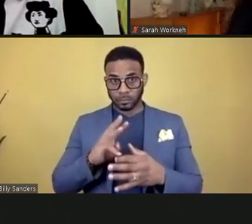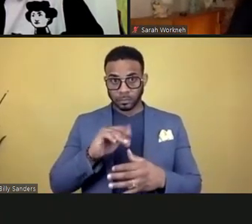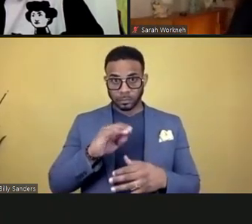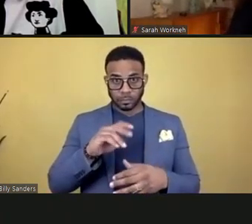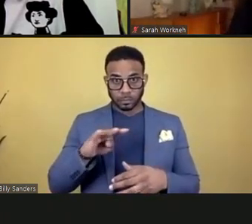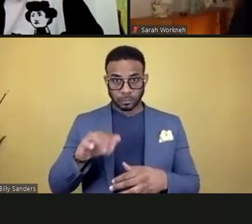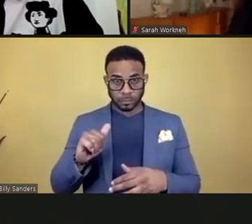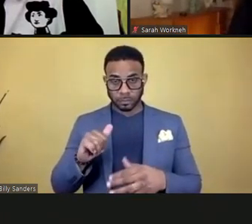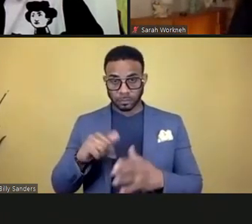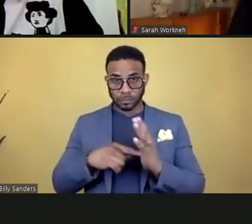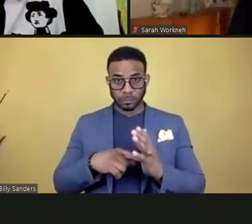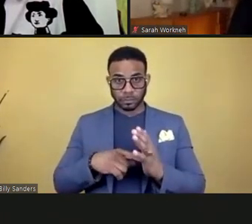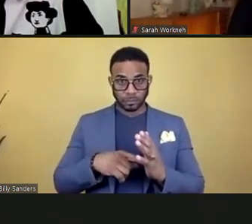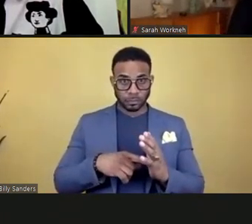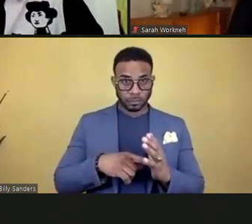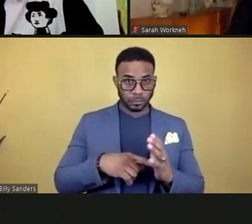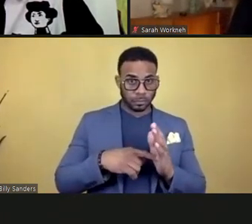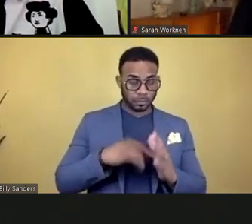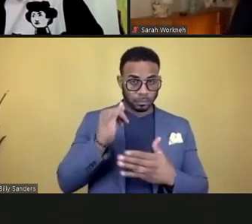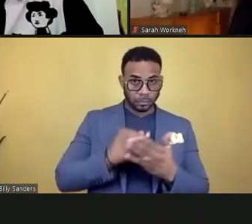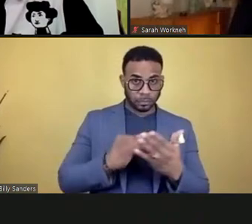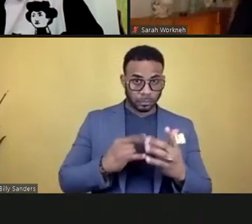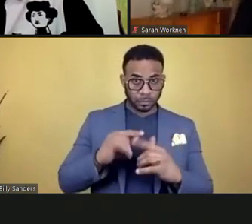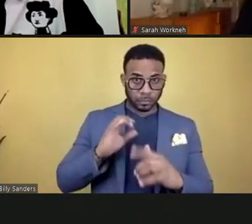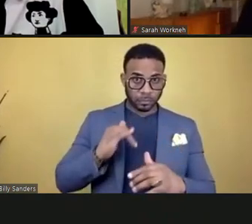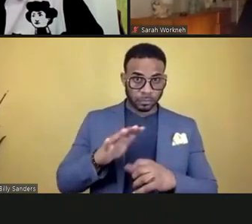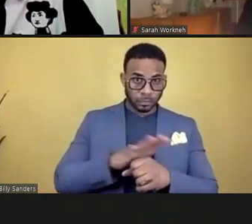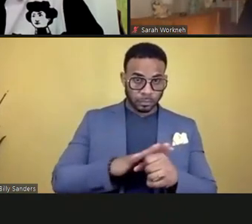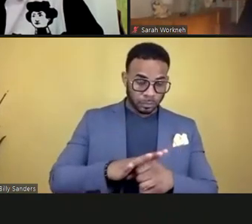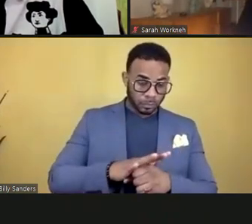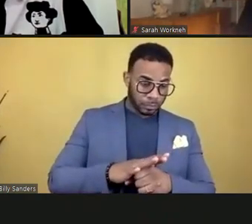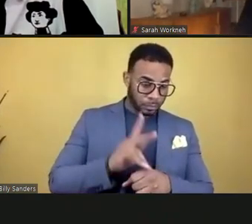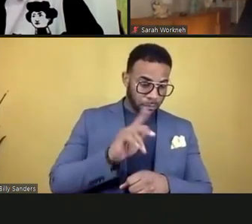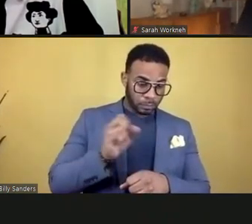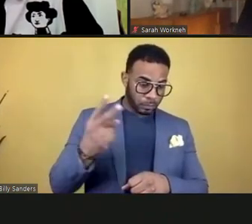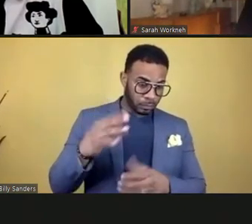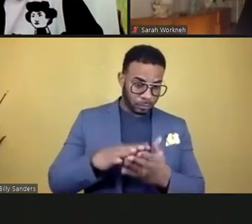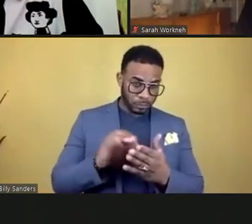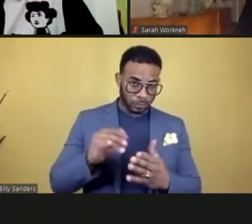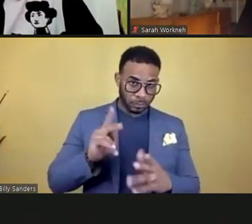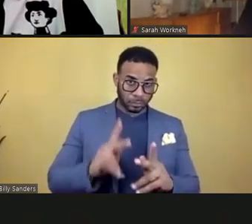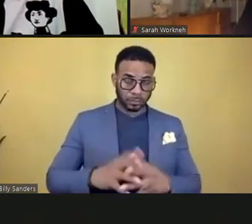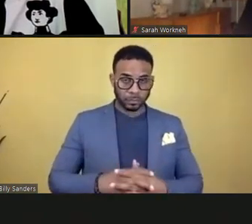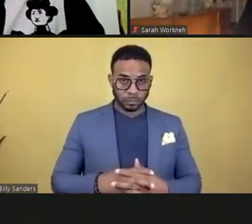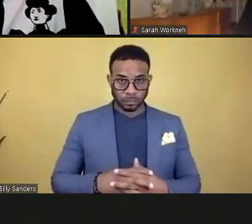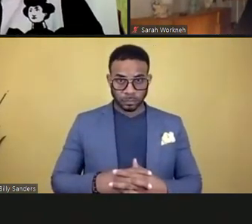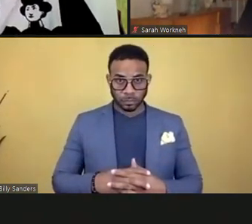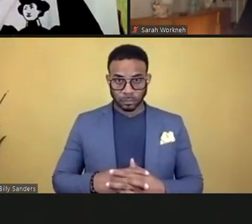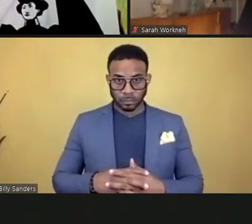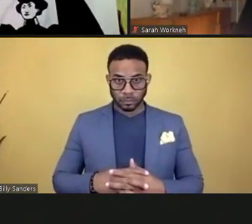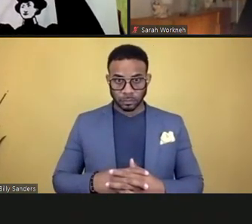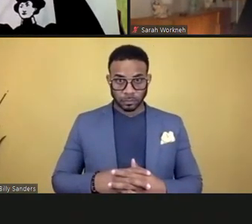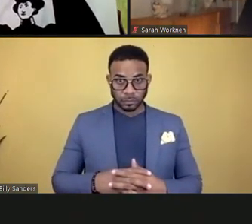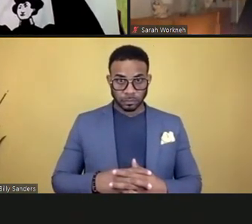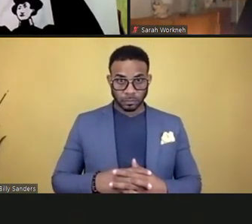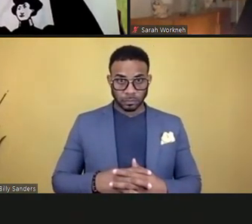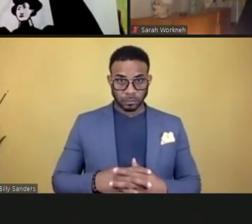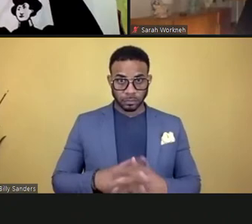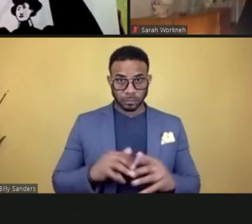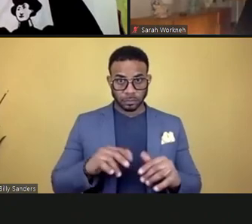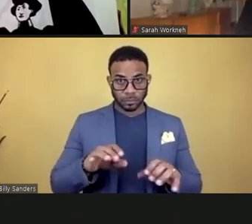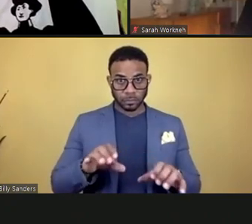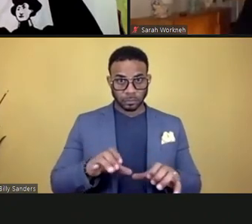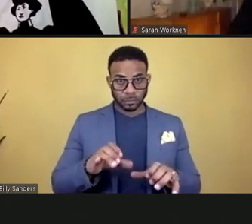MoCA's exhibiting artists to our local K-12 student population. And while a performing